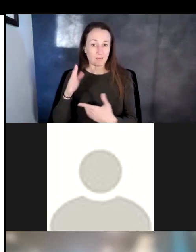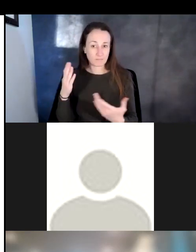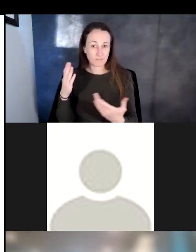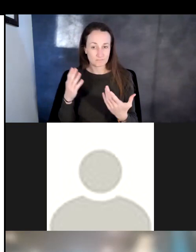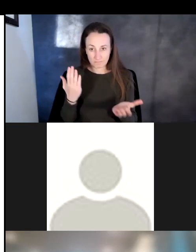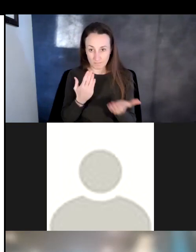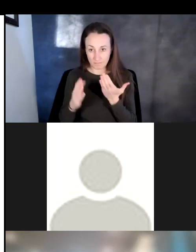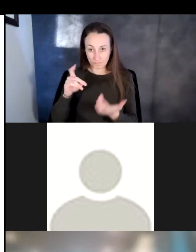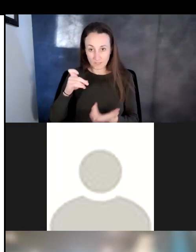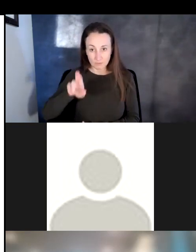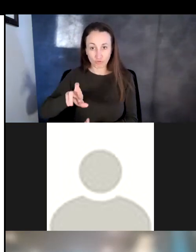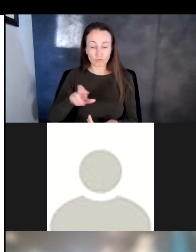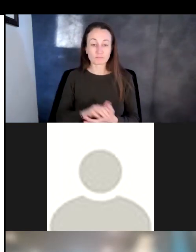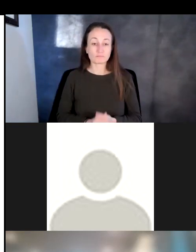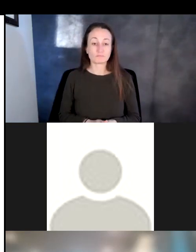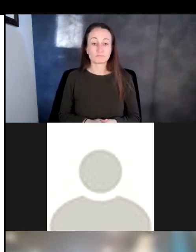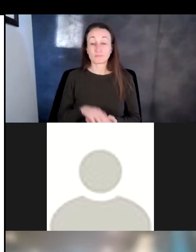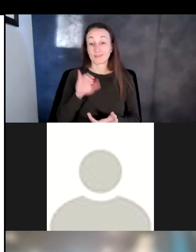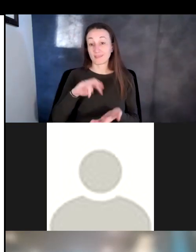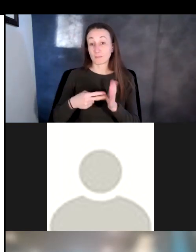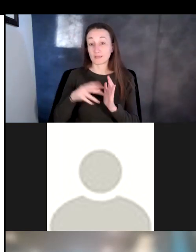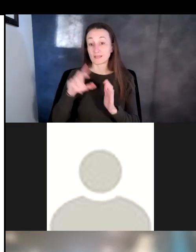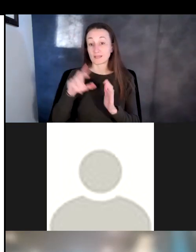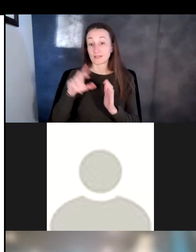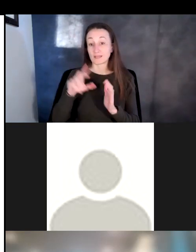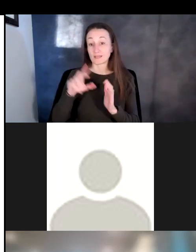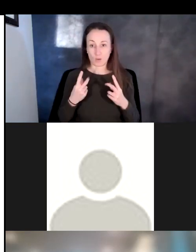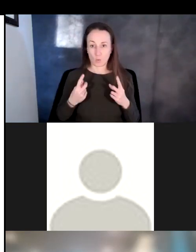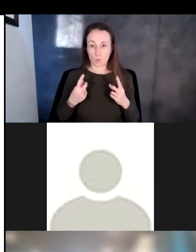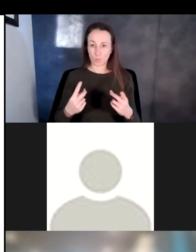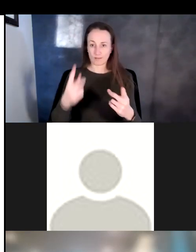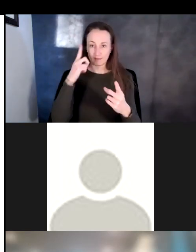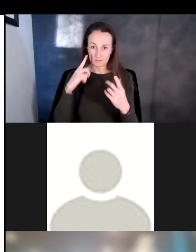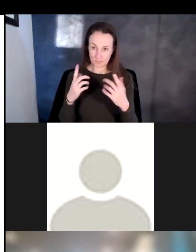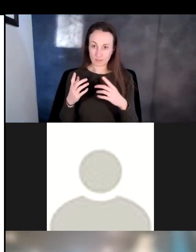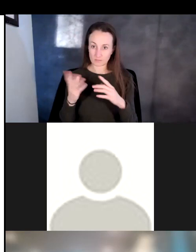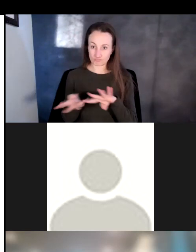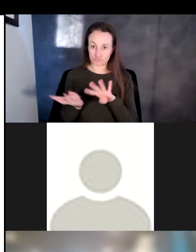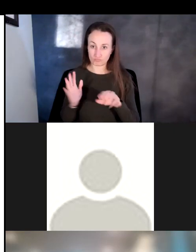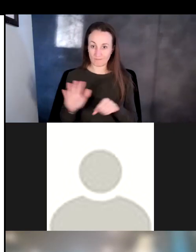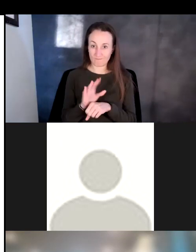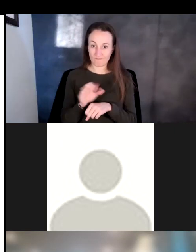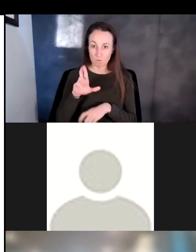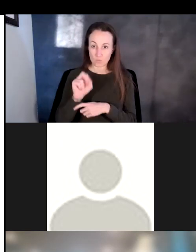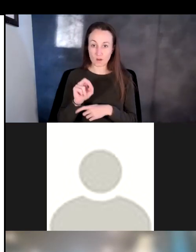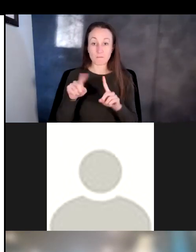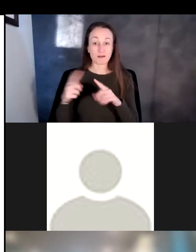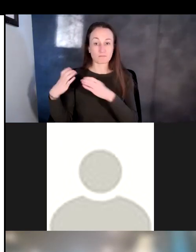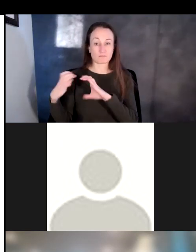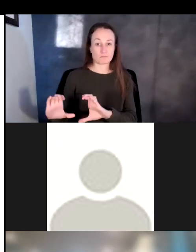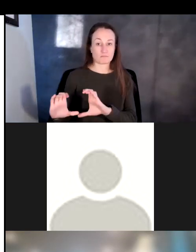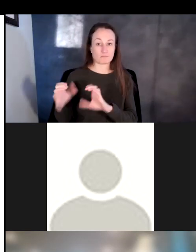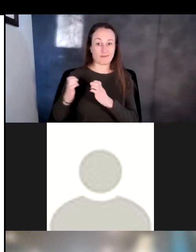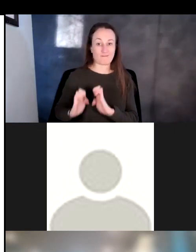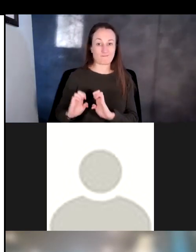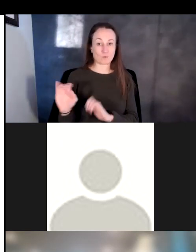PCR. This means that data is returned quickly because you don't need to fill up the full run, but it also offloads the effort. And